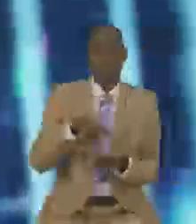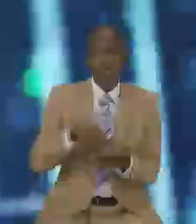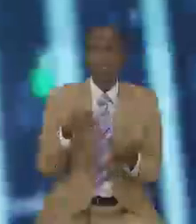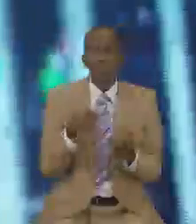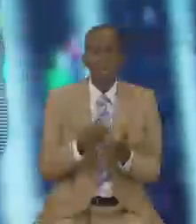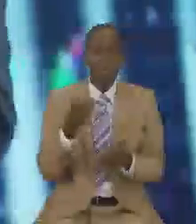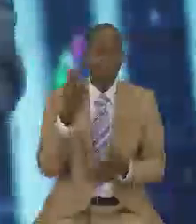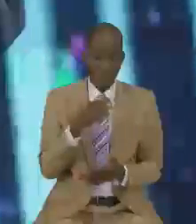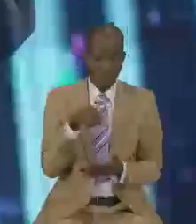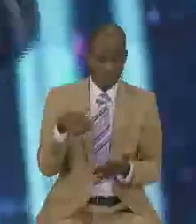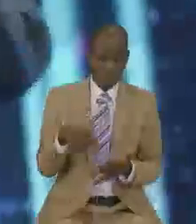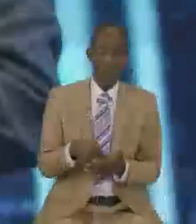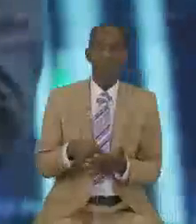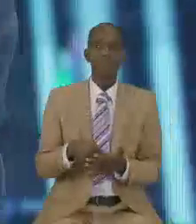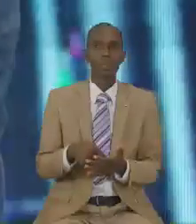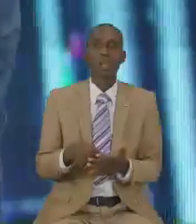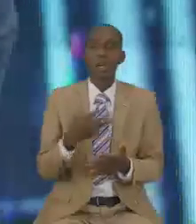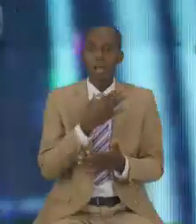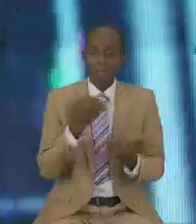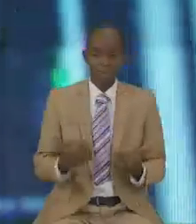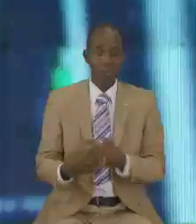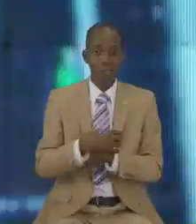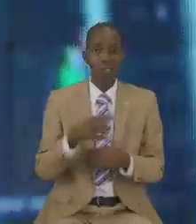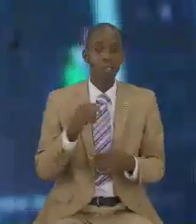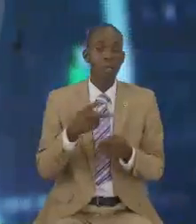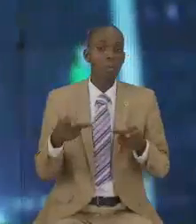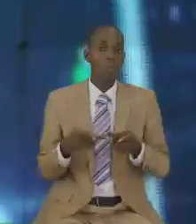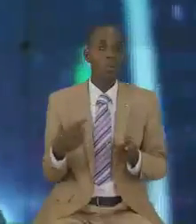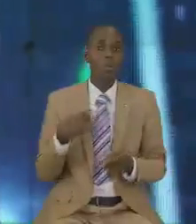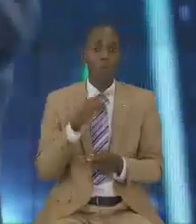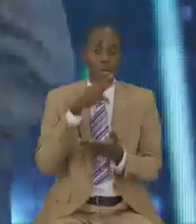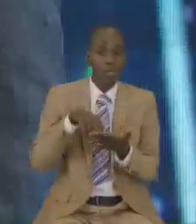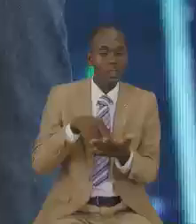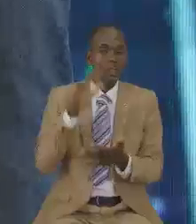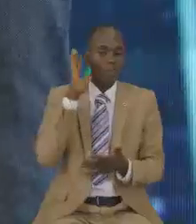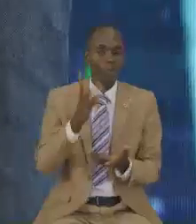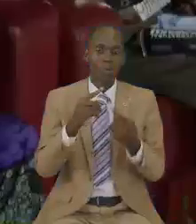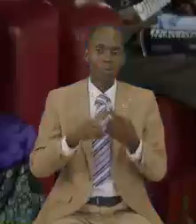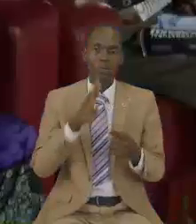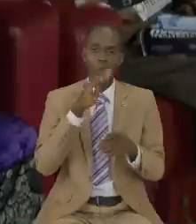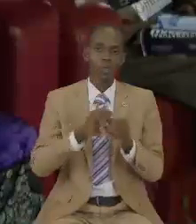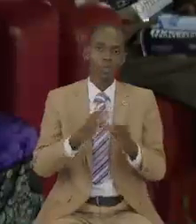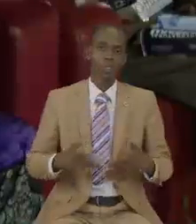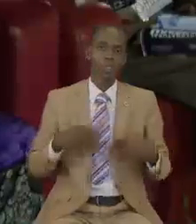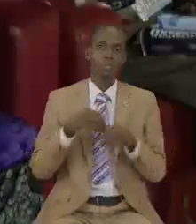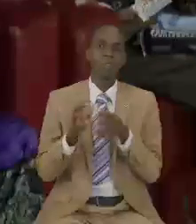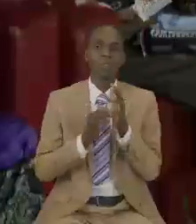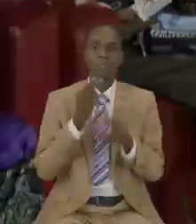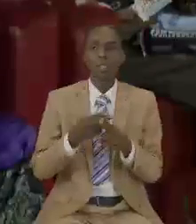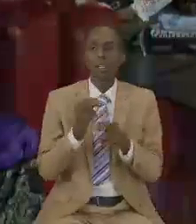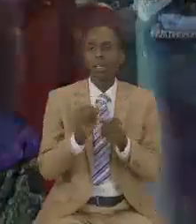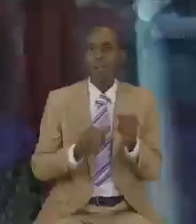was this. And today, the scripture we're reading will be fulfilled in your life. Every